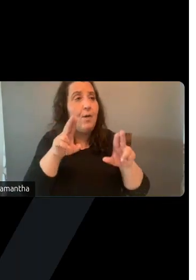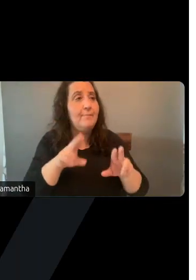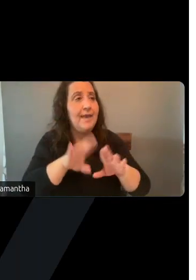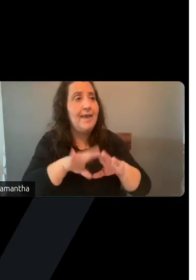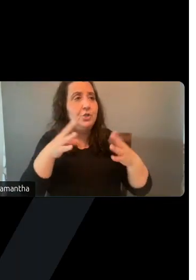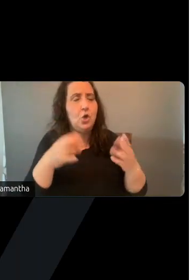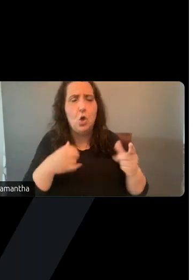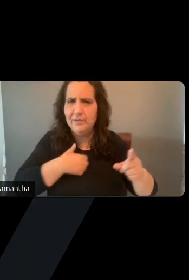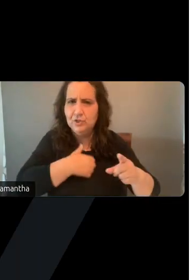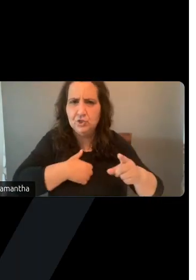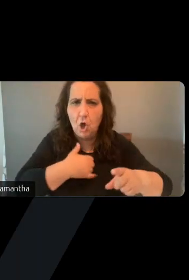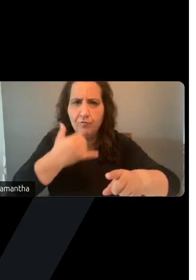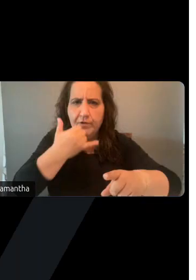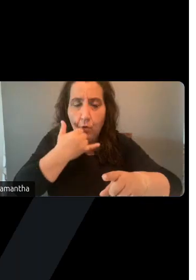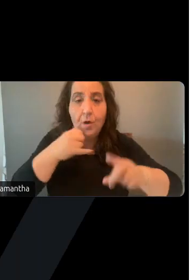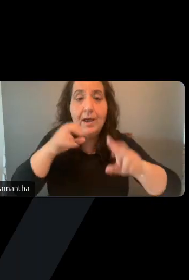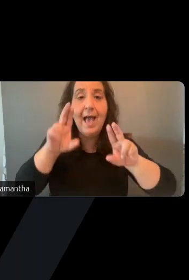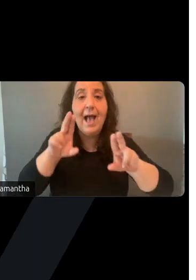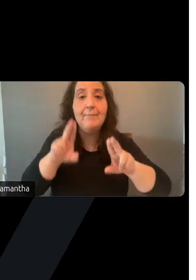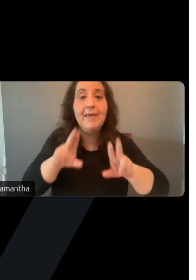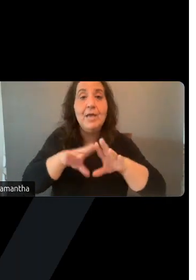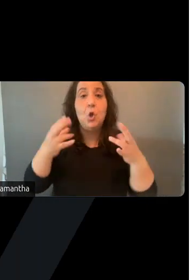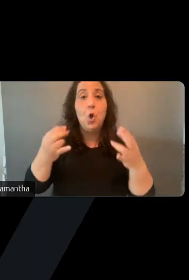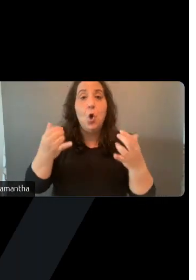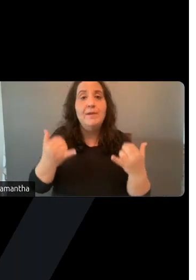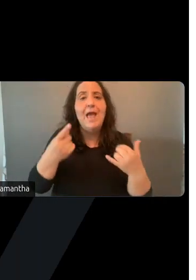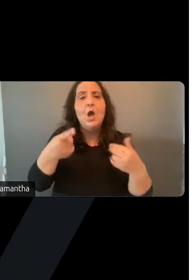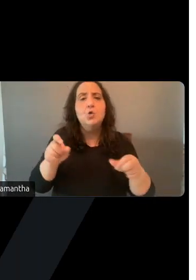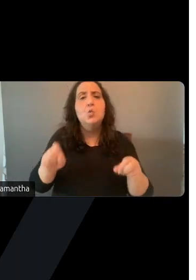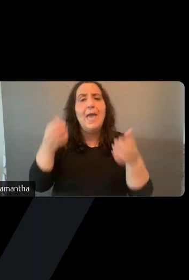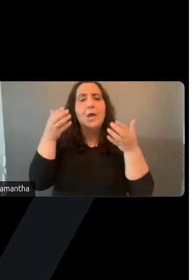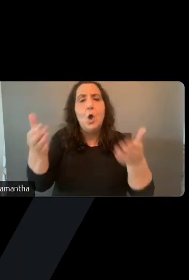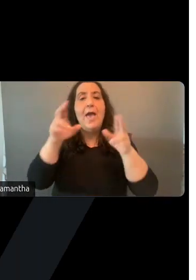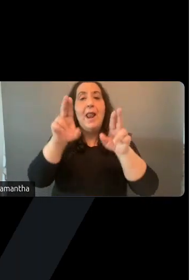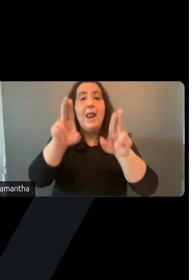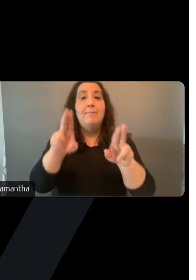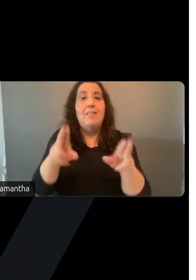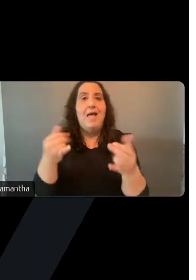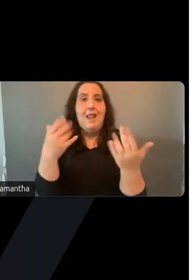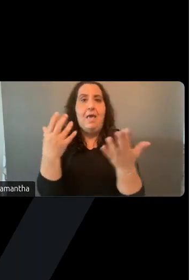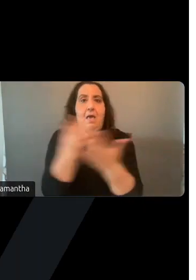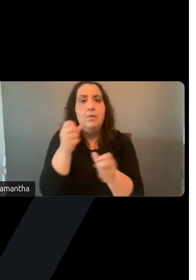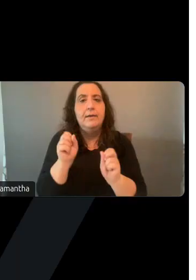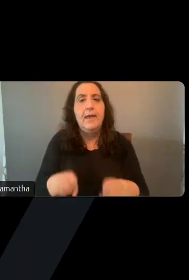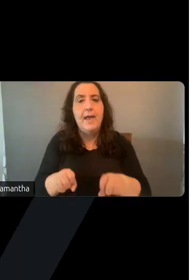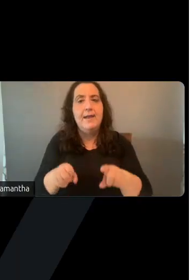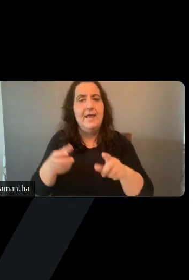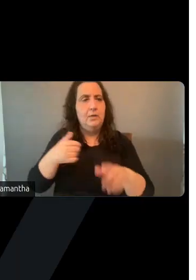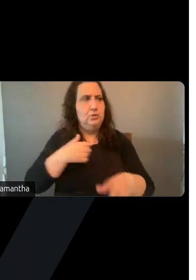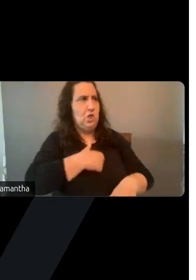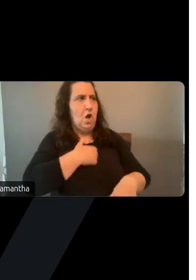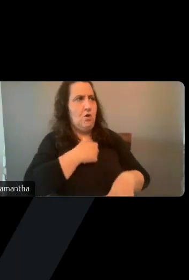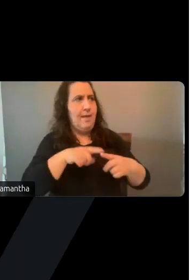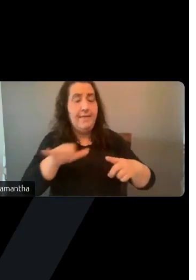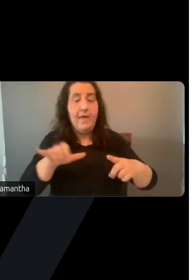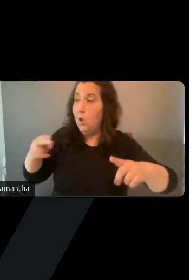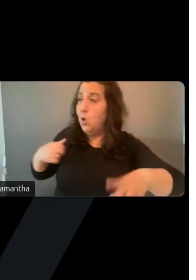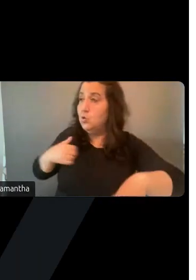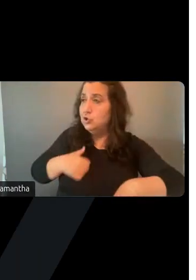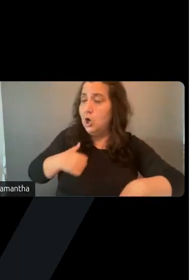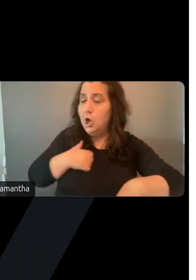The application is currently open now, so you could apply now. Apologies for that mistake. Oh, okay. I'm sorry about that.